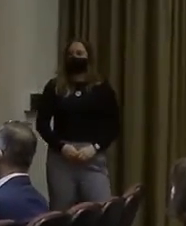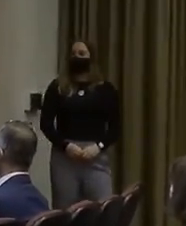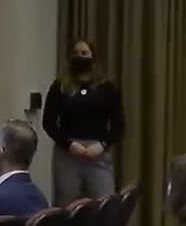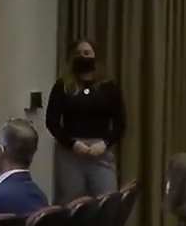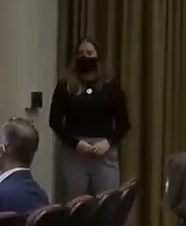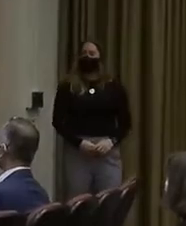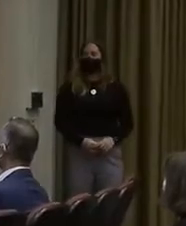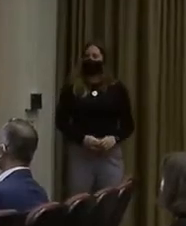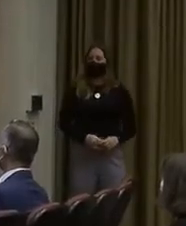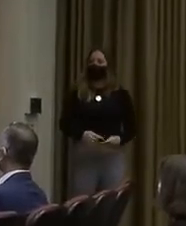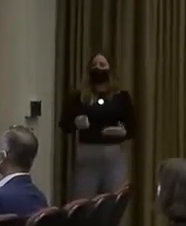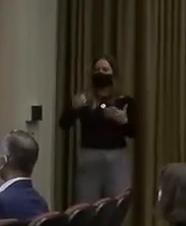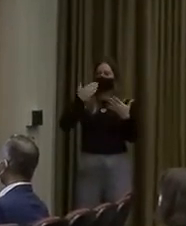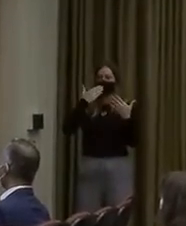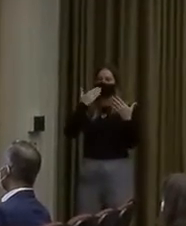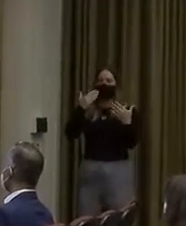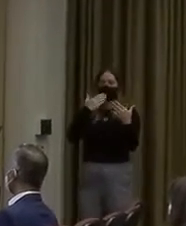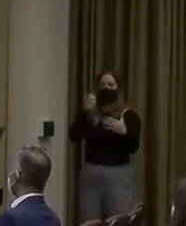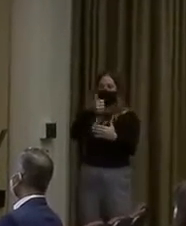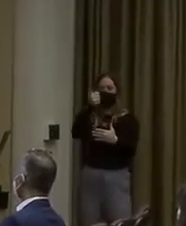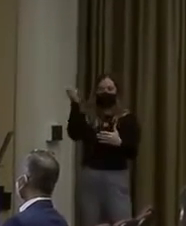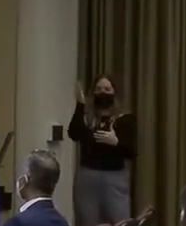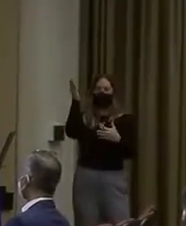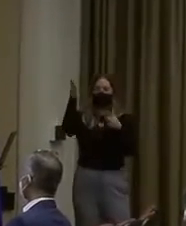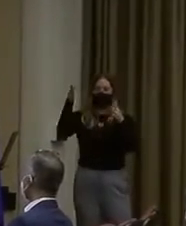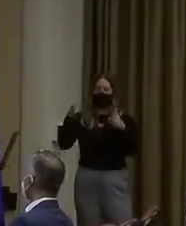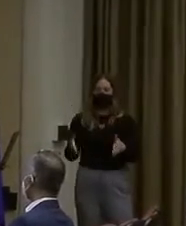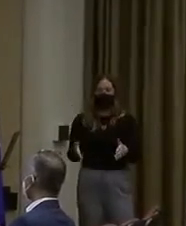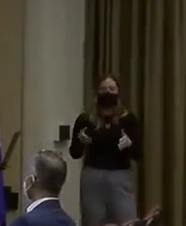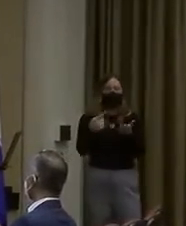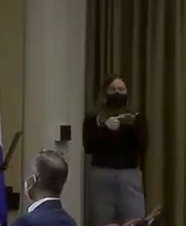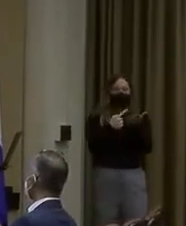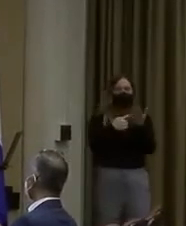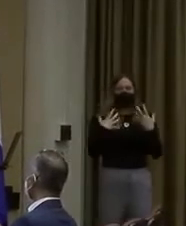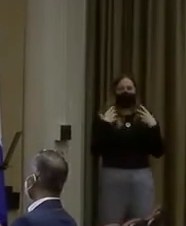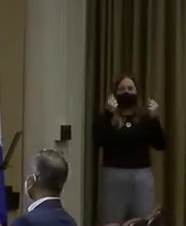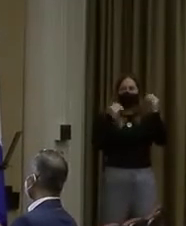to thank my 2 co-presenters for really situating a lot of the health equity talk